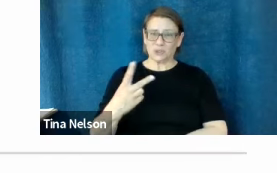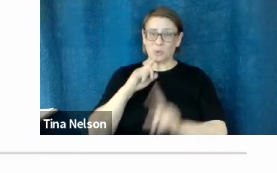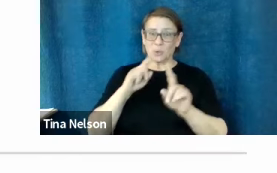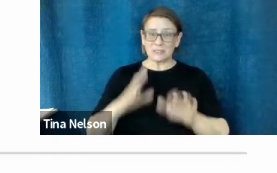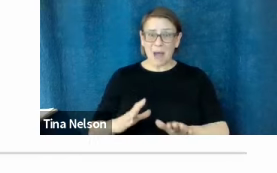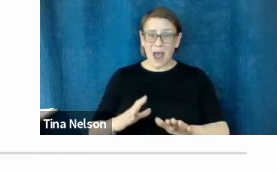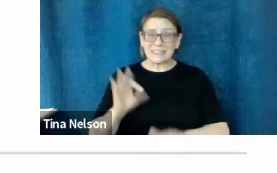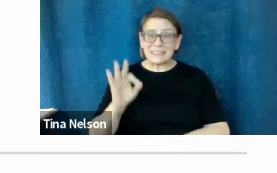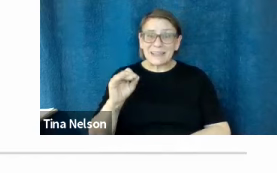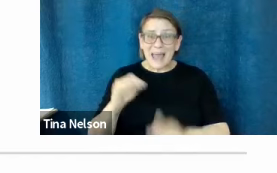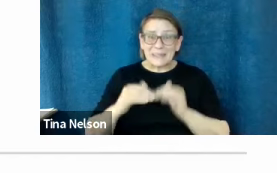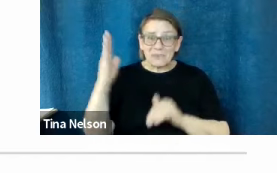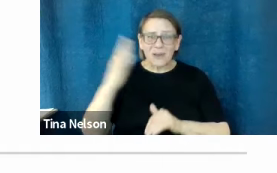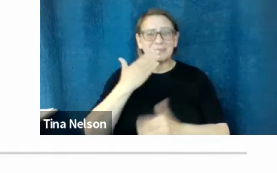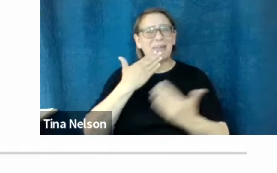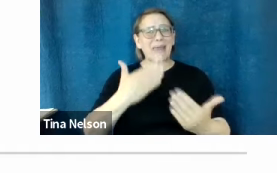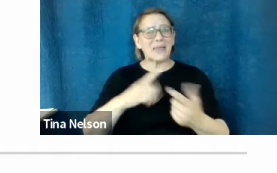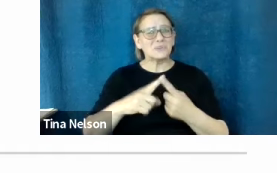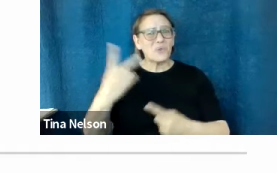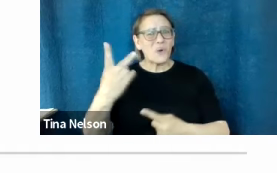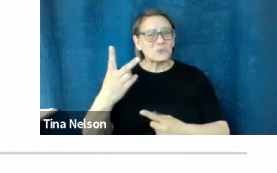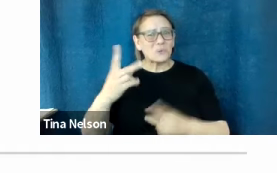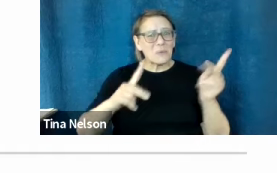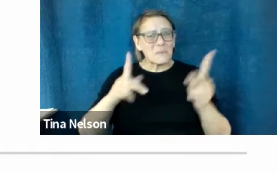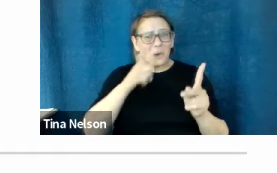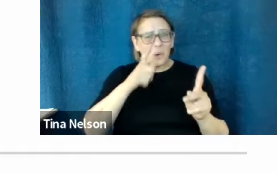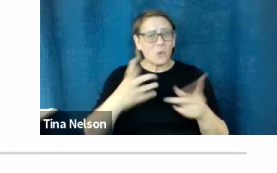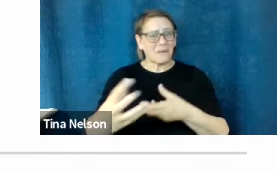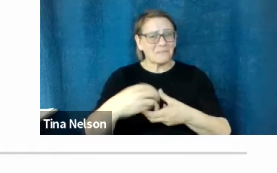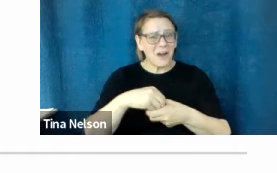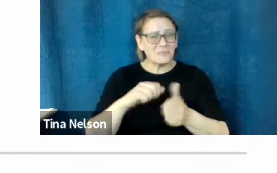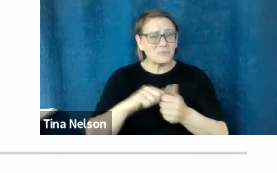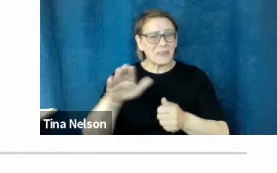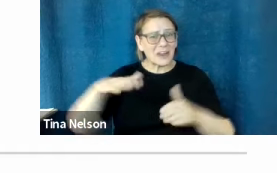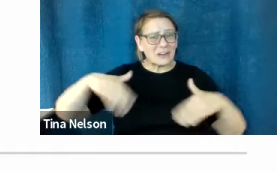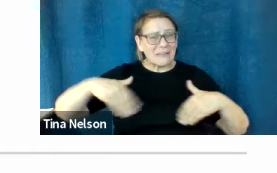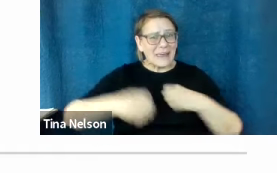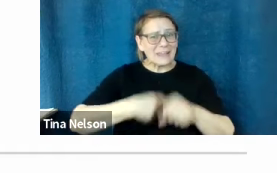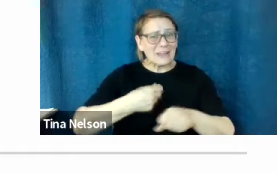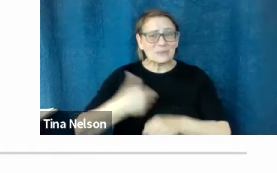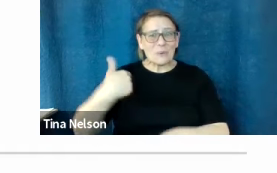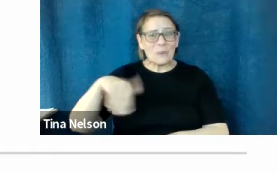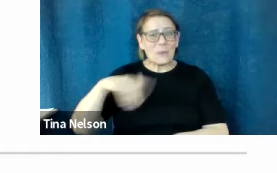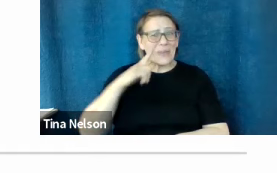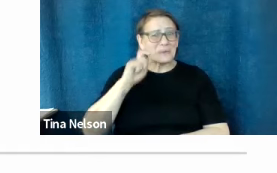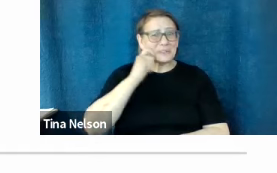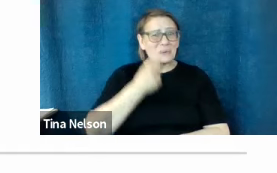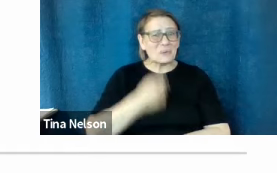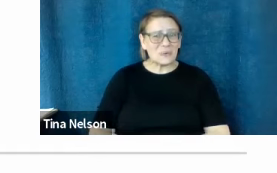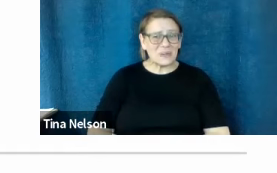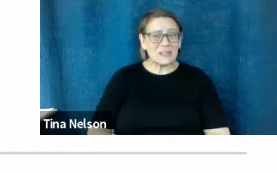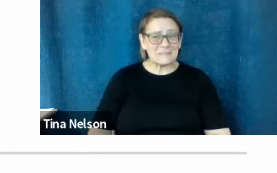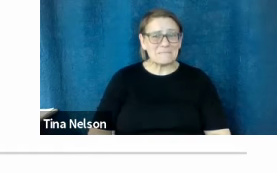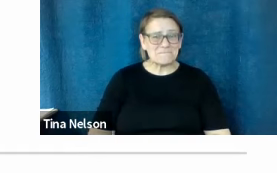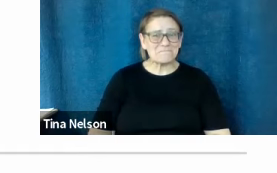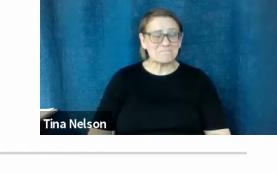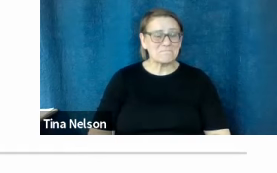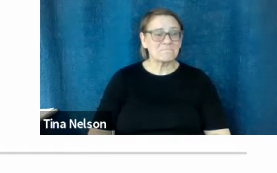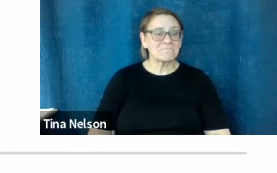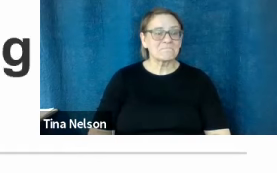stopped learning. Thank you for those respondents who are willing to engage even in their later years of life. So that's, I thought that was kind of neat to have in our survey.